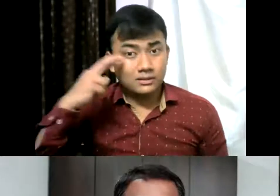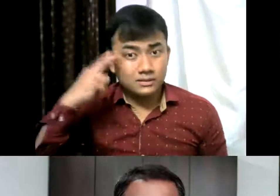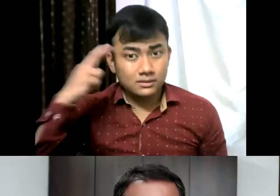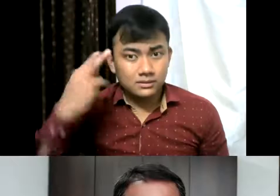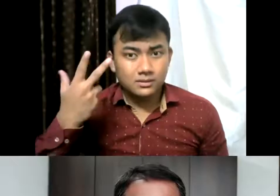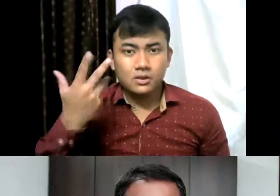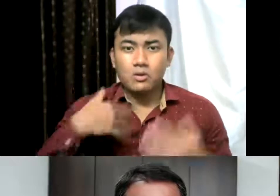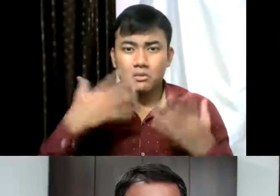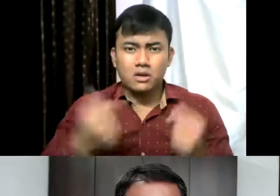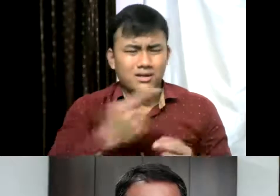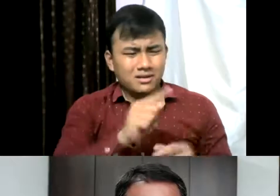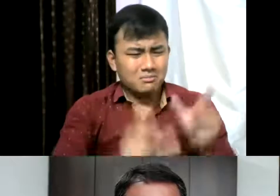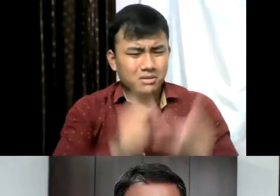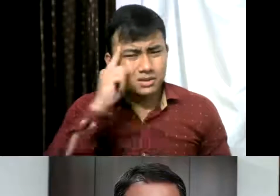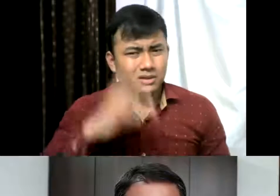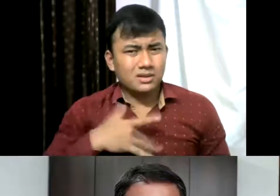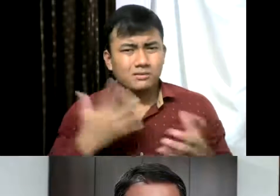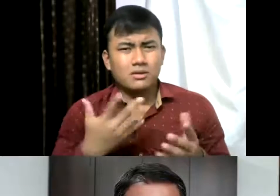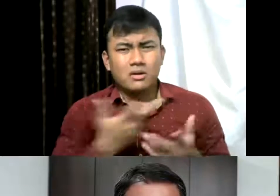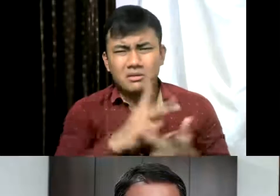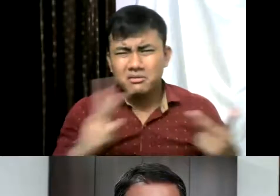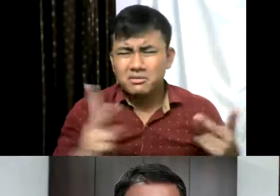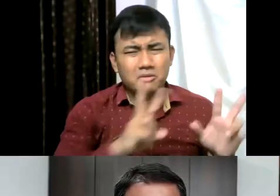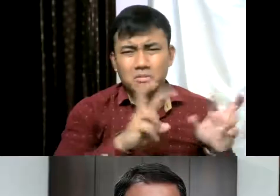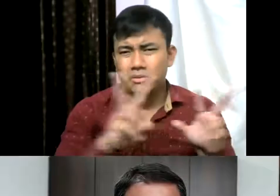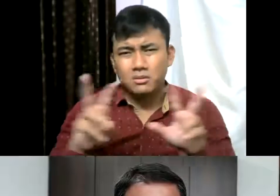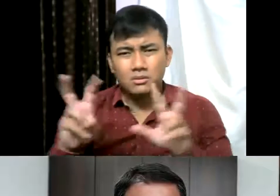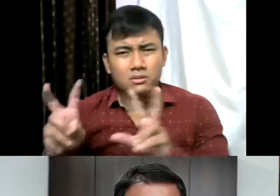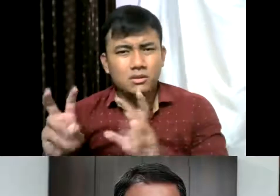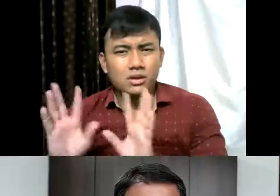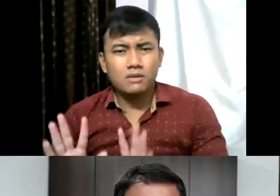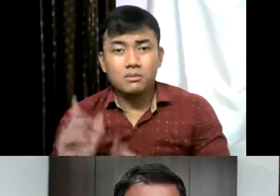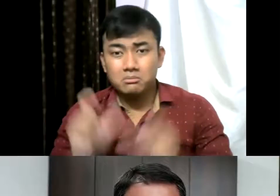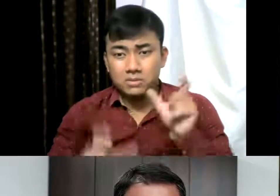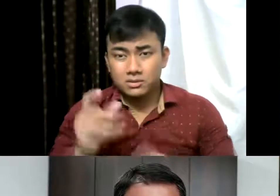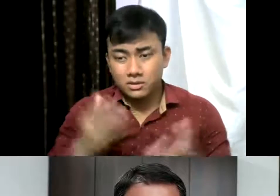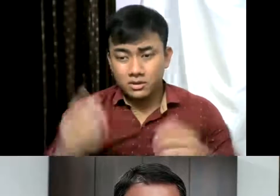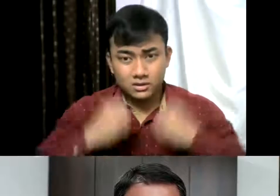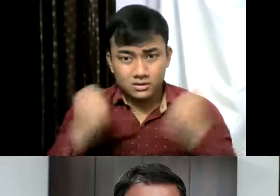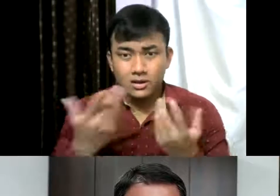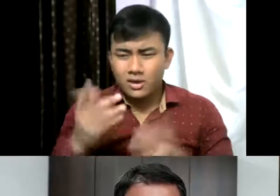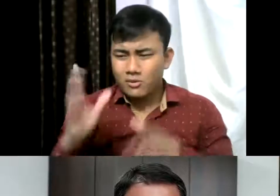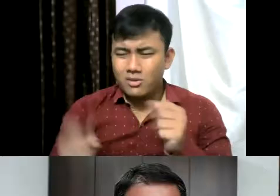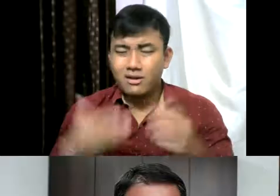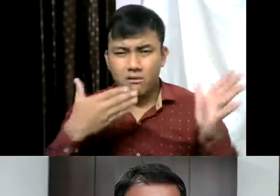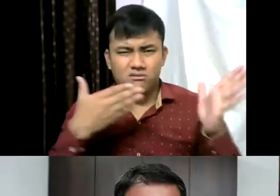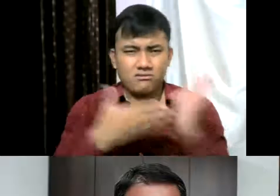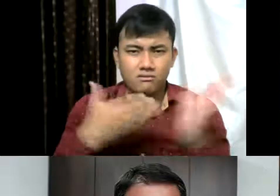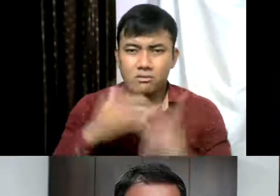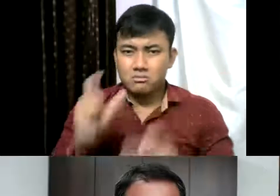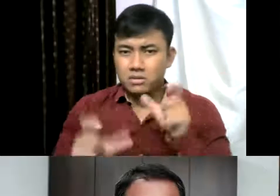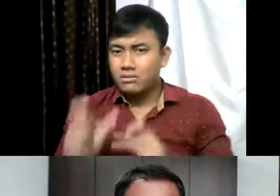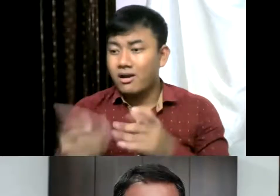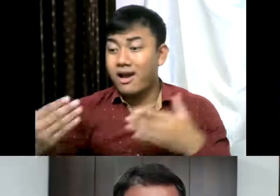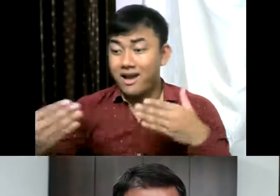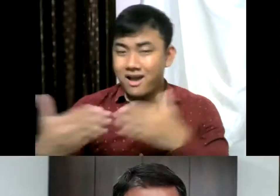doubleness of sexuality works, think about Akhil Katyal's work, etc., that people would try to block everybody who lives in their neighborhood, in the